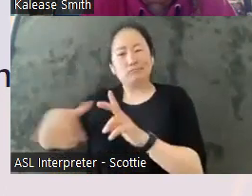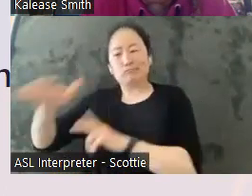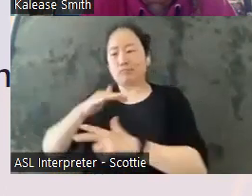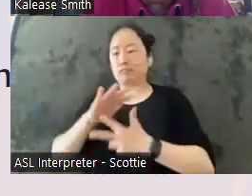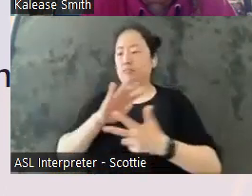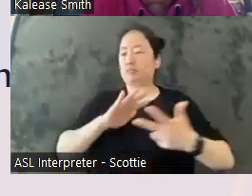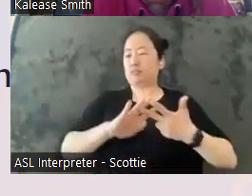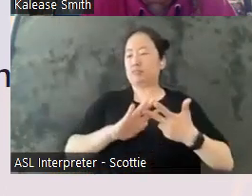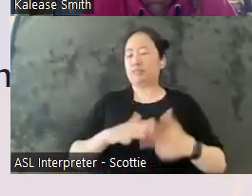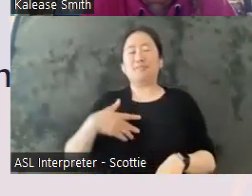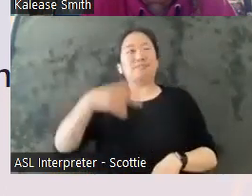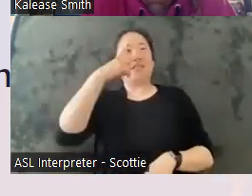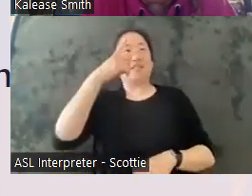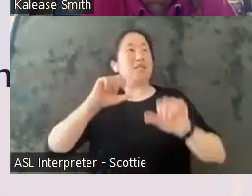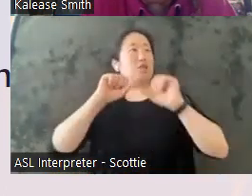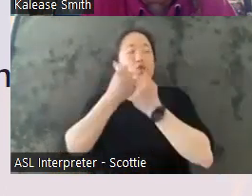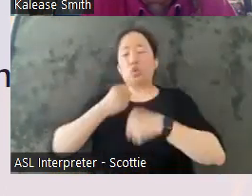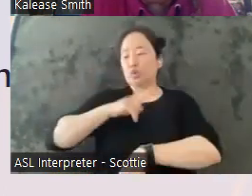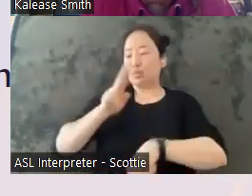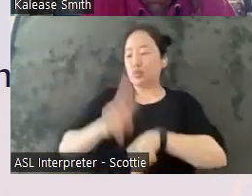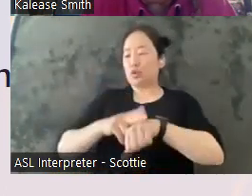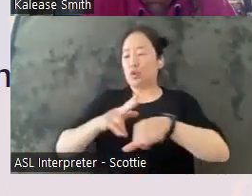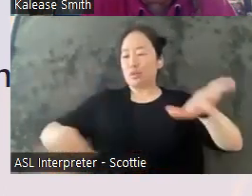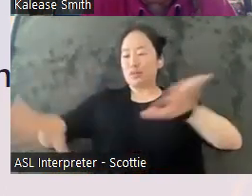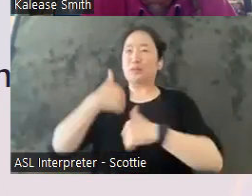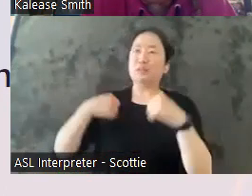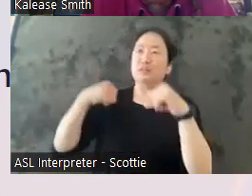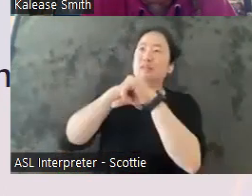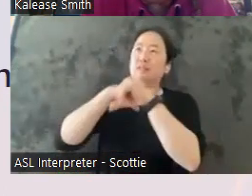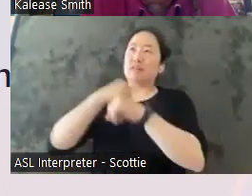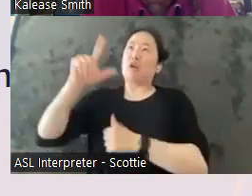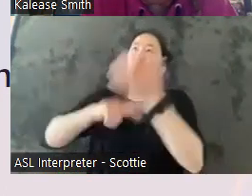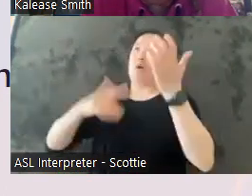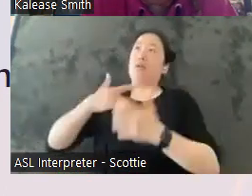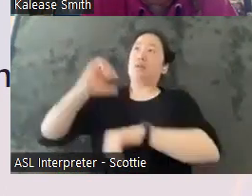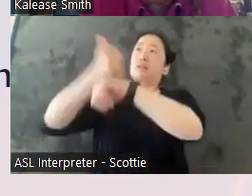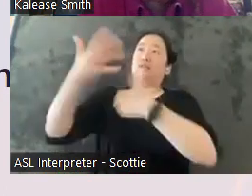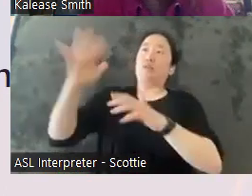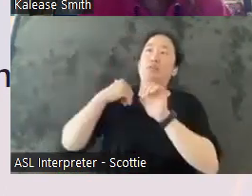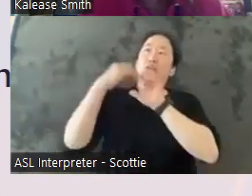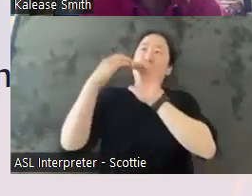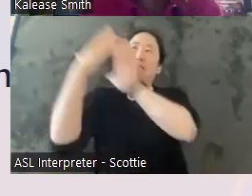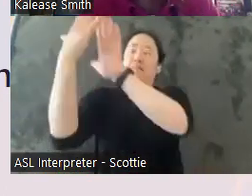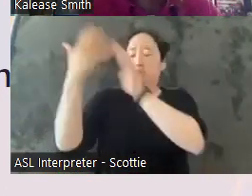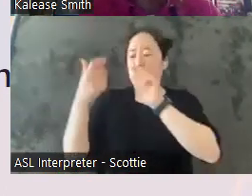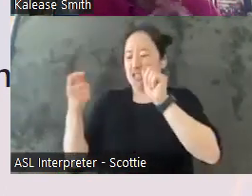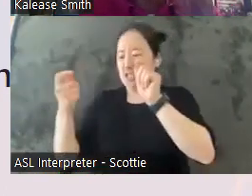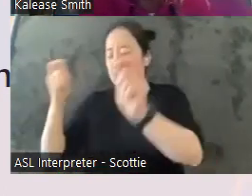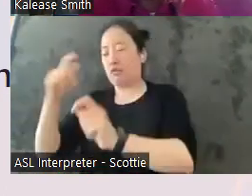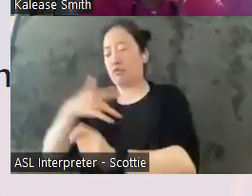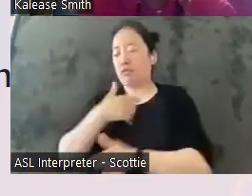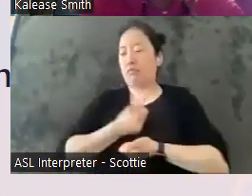status quo? So panelists, feel free to answer any or all of these questions. Okay, I'll just start with